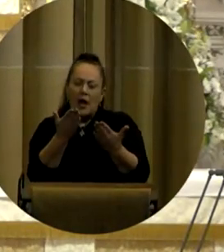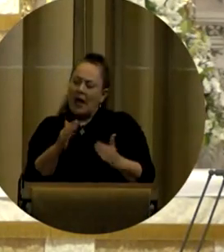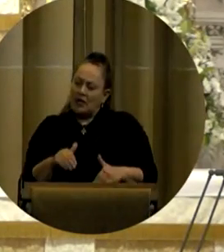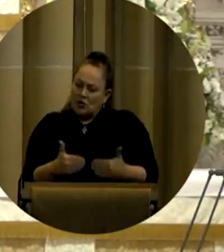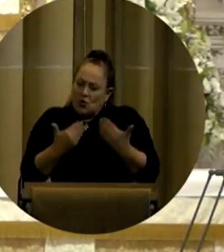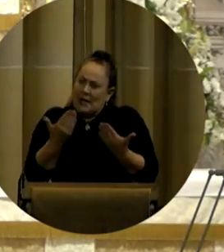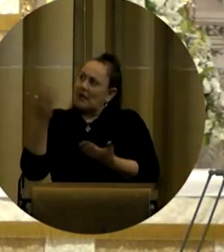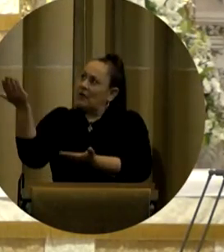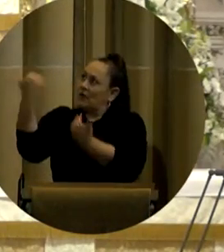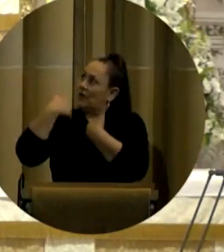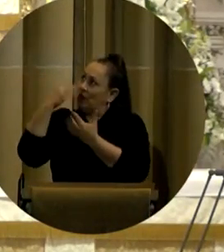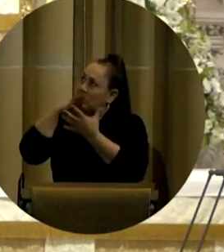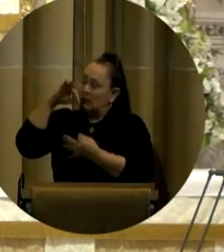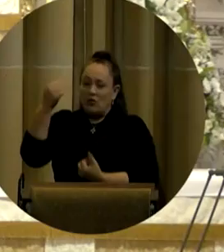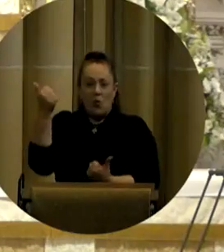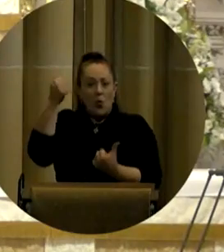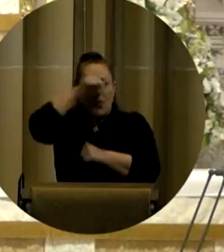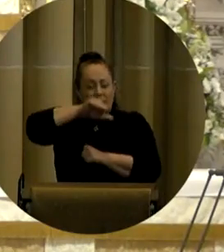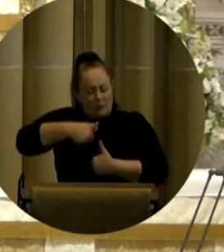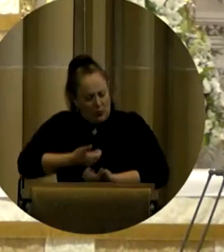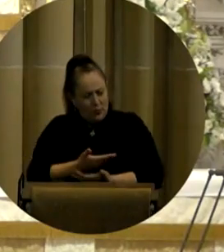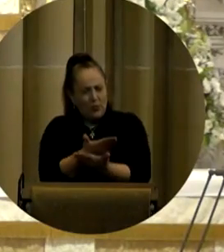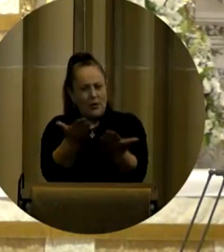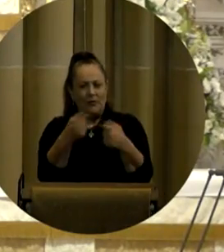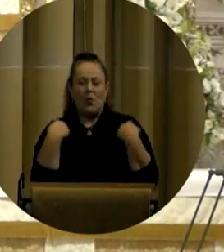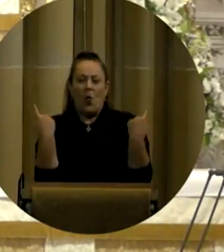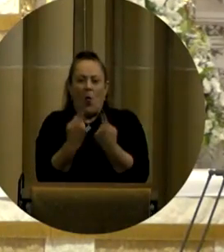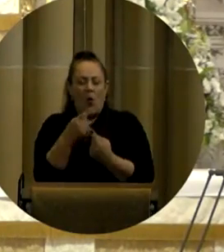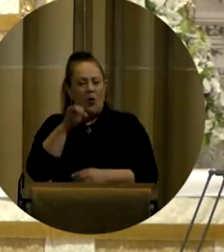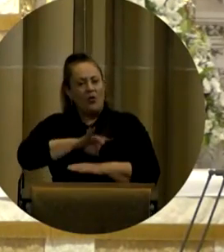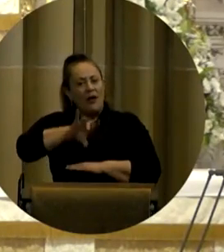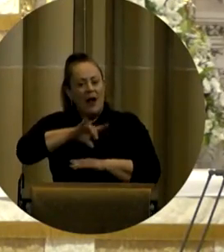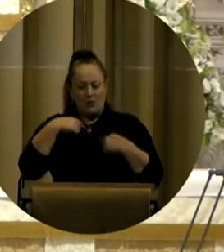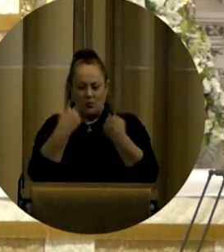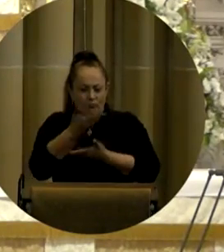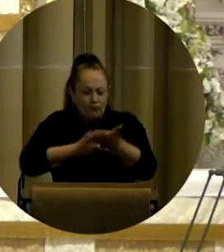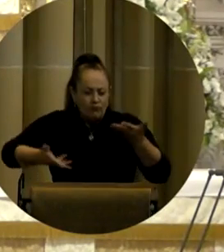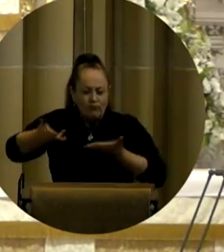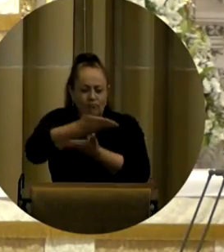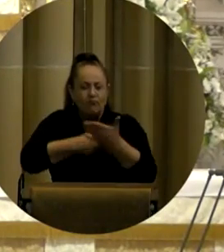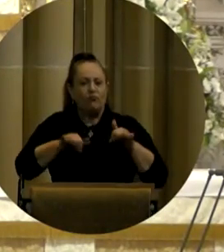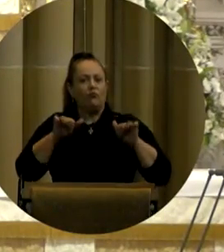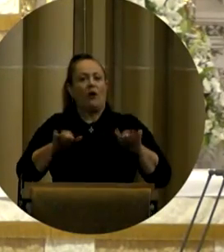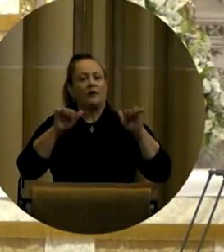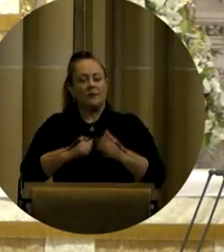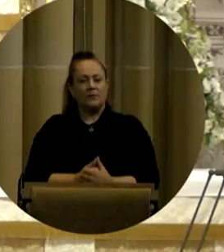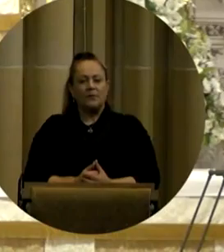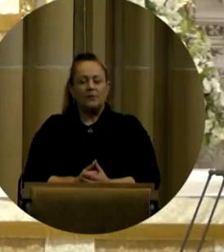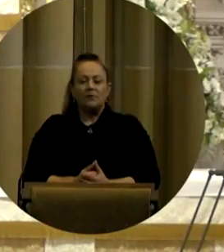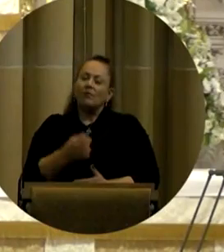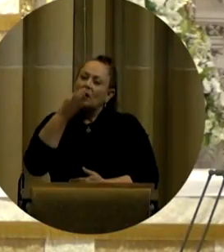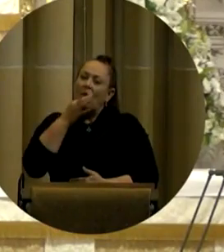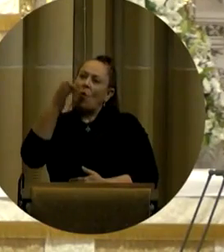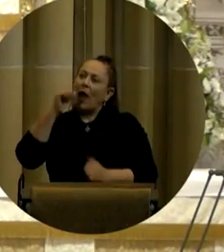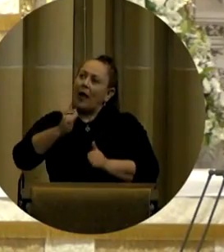Spirit's wisdom for all the members of the Council. We also ask our national